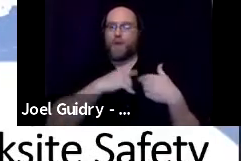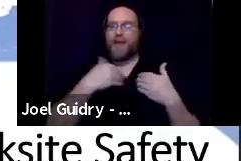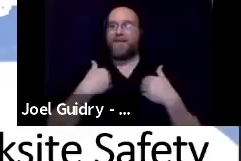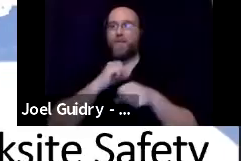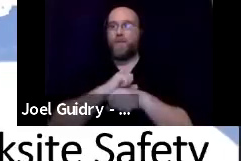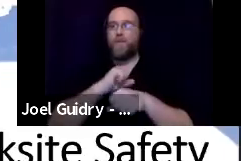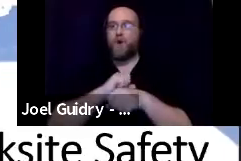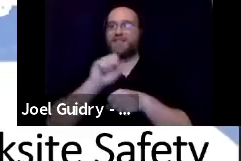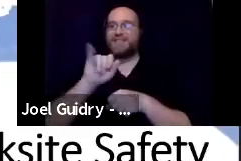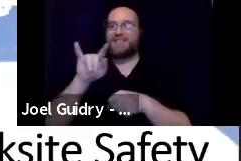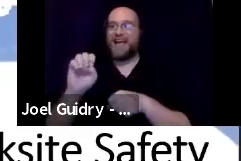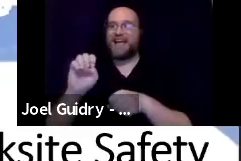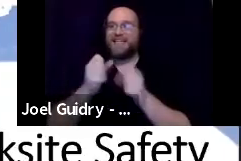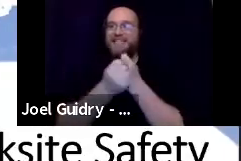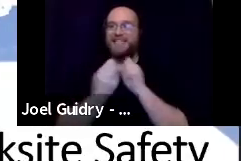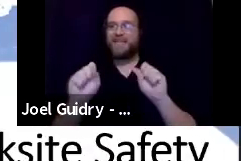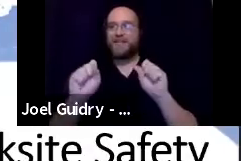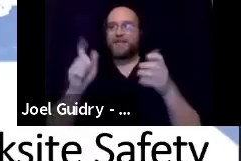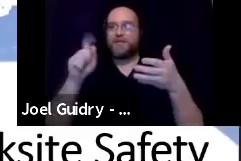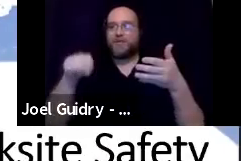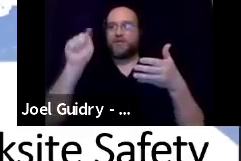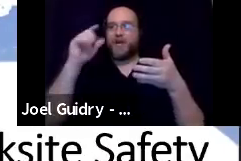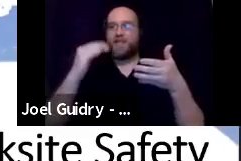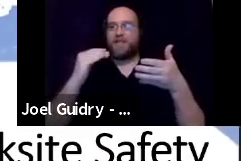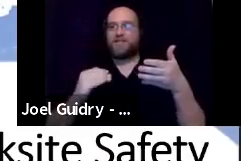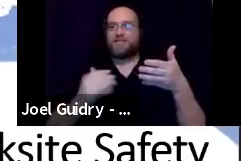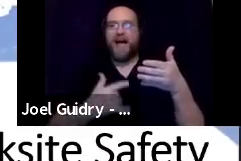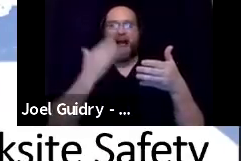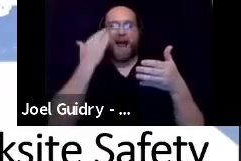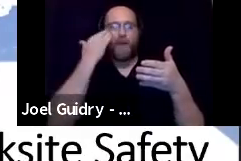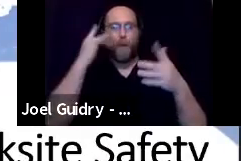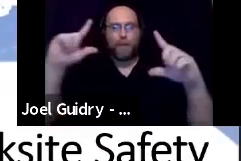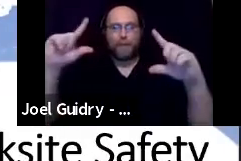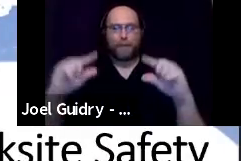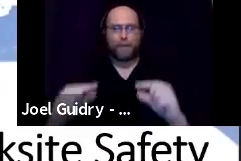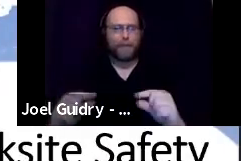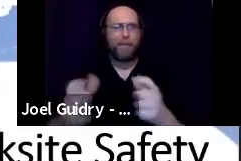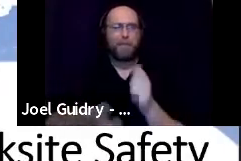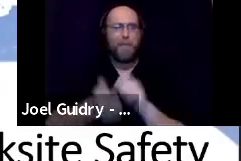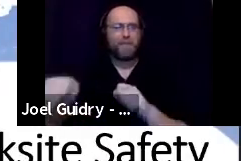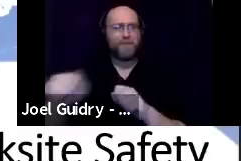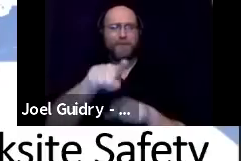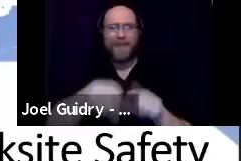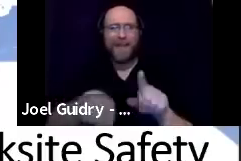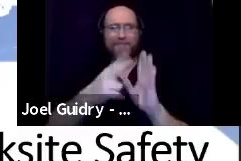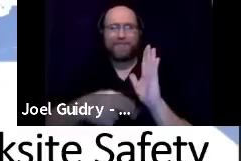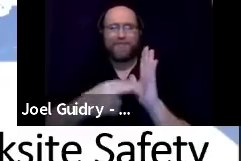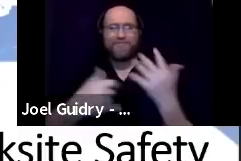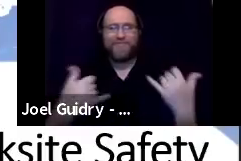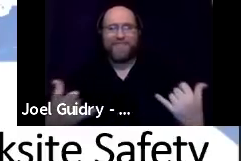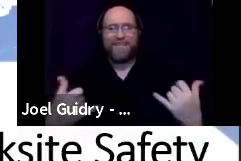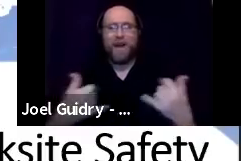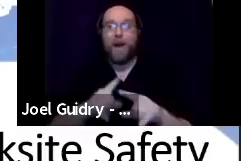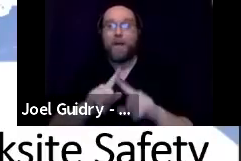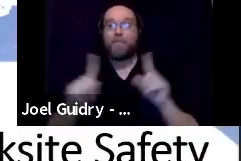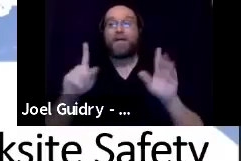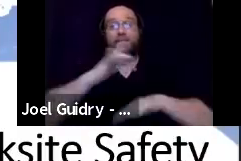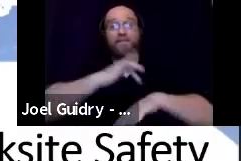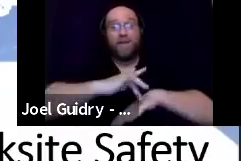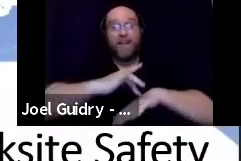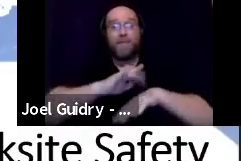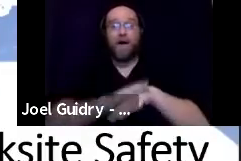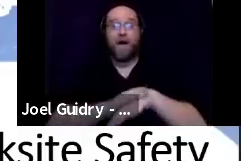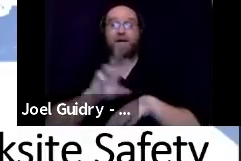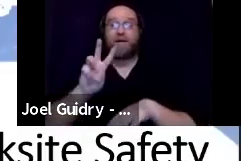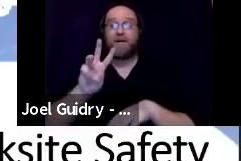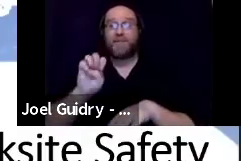checklist. And I know that most of you probably can't read this right now, but it is available on the website. And